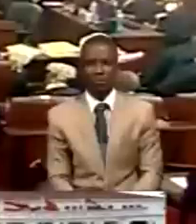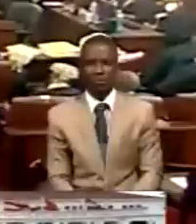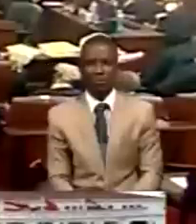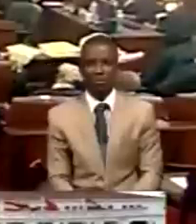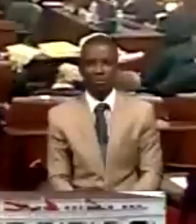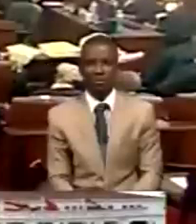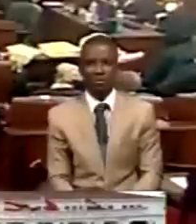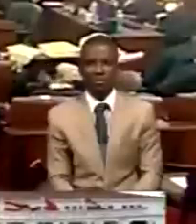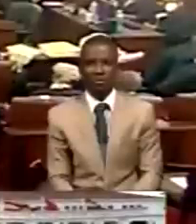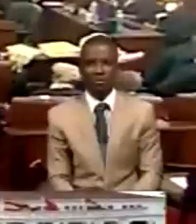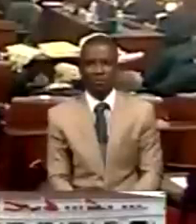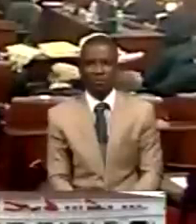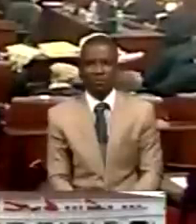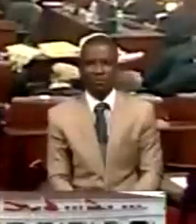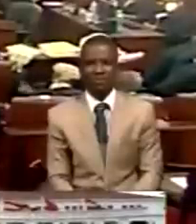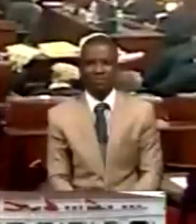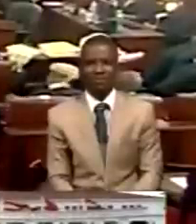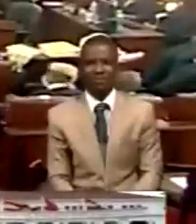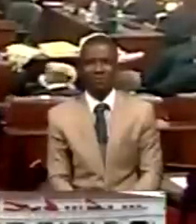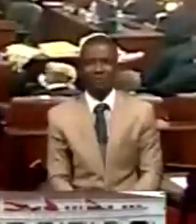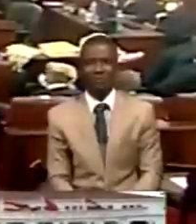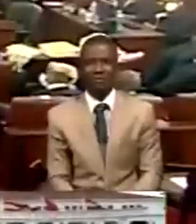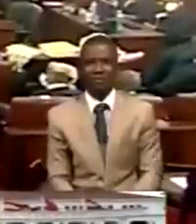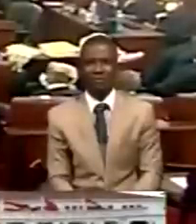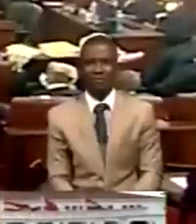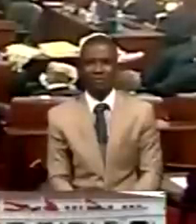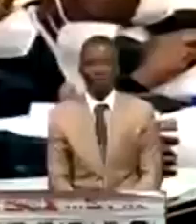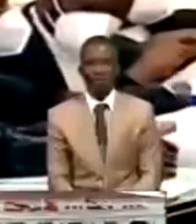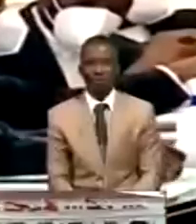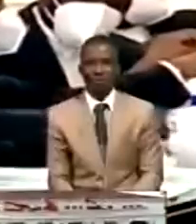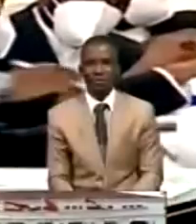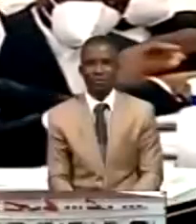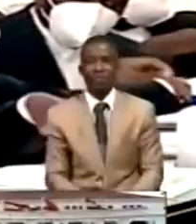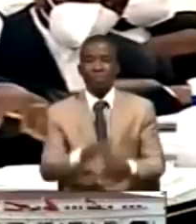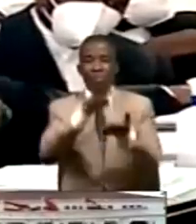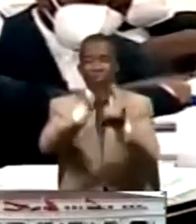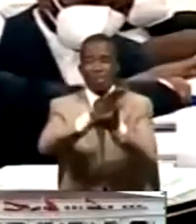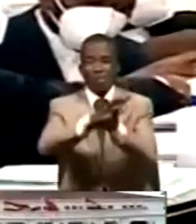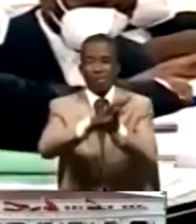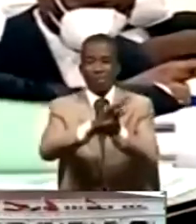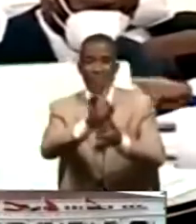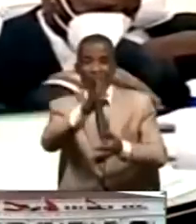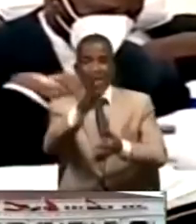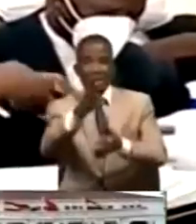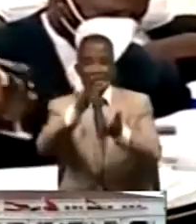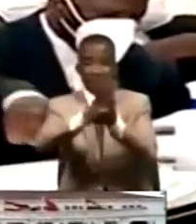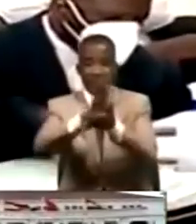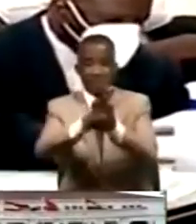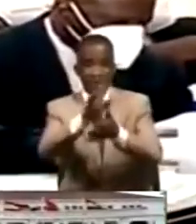Yeah, the first paragraph I referred to was paragraph 26. The second one, paragraph